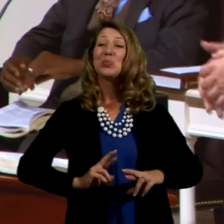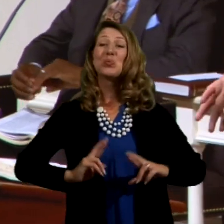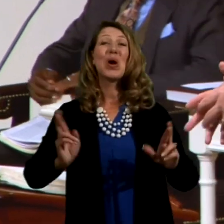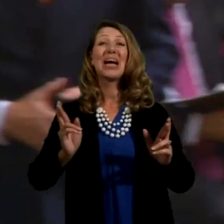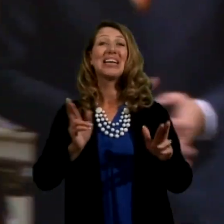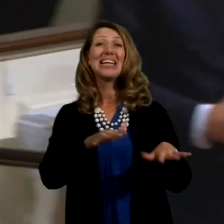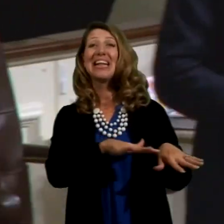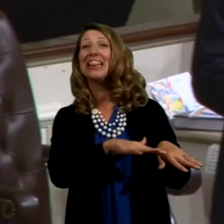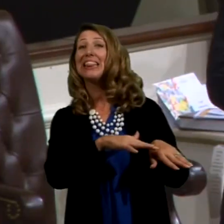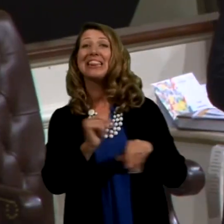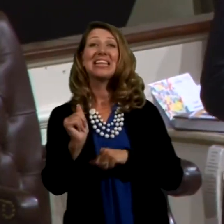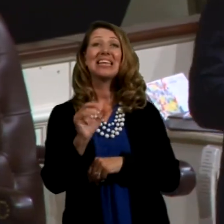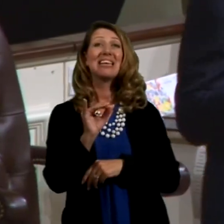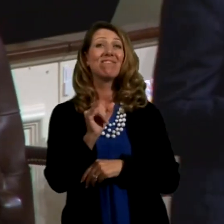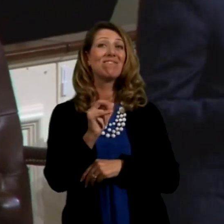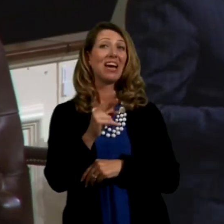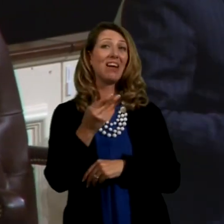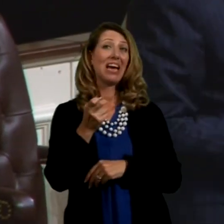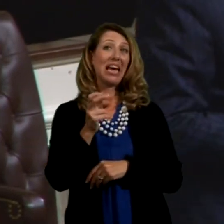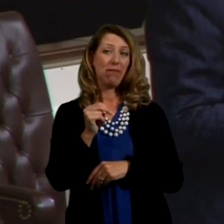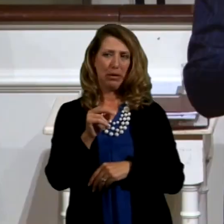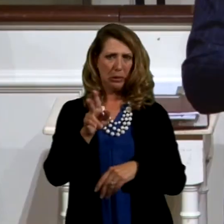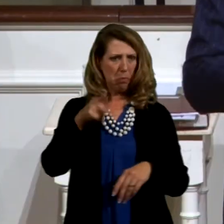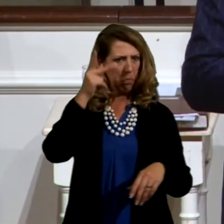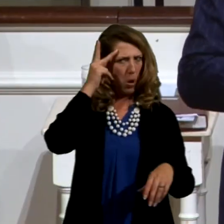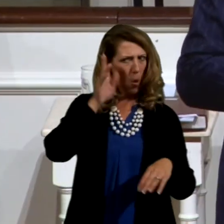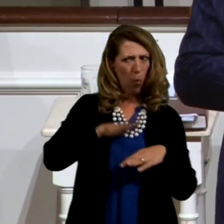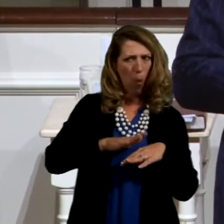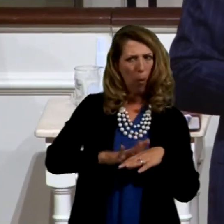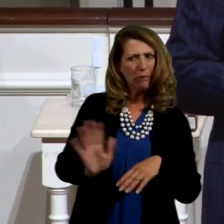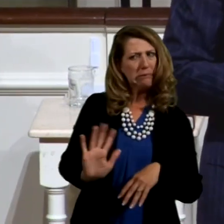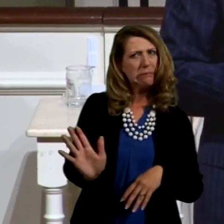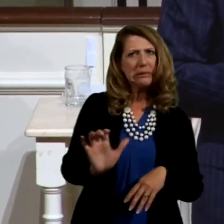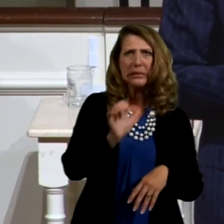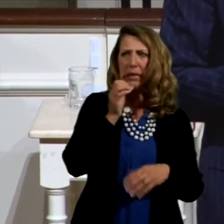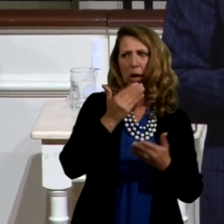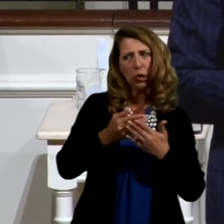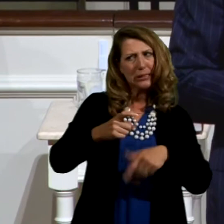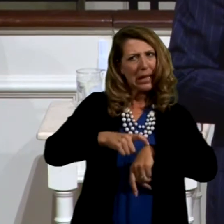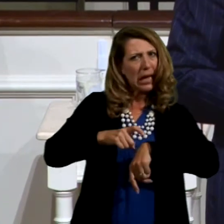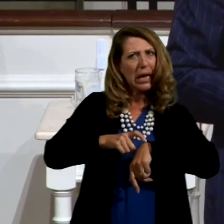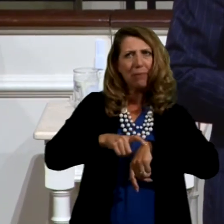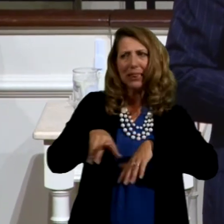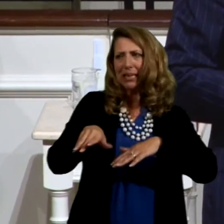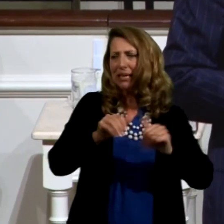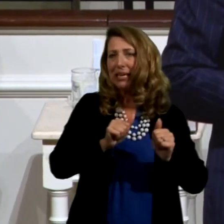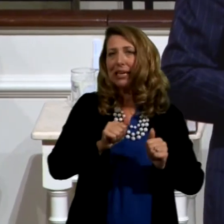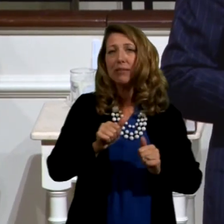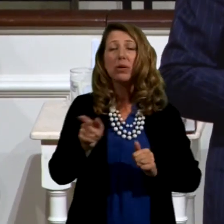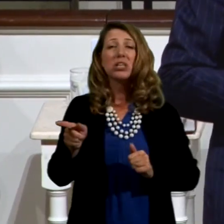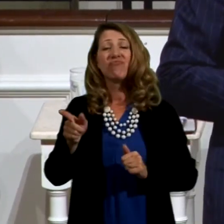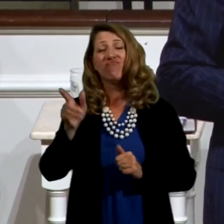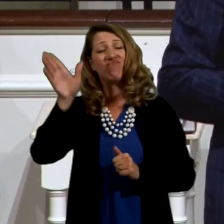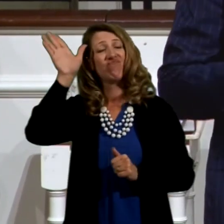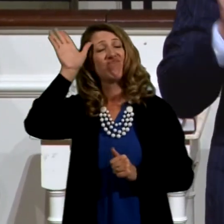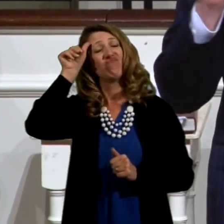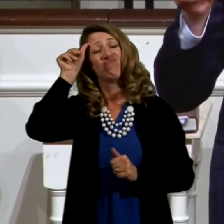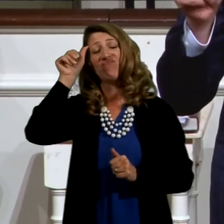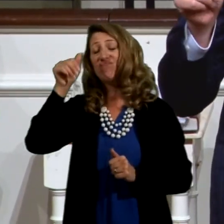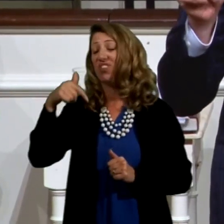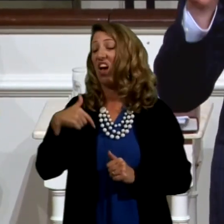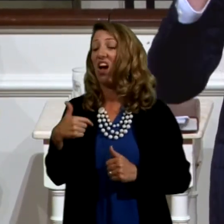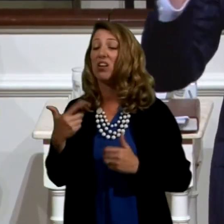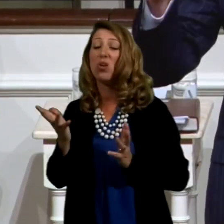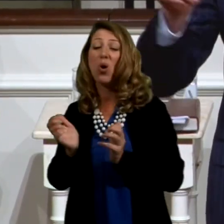Fair Havens. It's not a good idea, according to the Apostle Paul. He says, I don't think it's a good idea to leave. And nevertheless, the centurion said, you know, I've talked